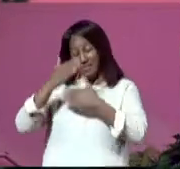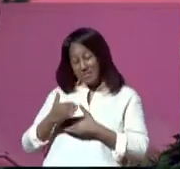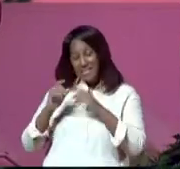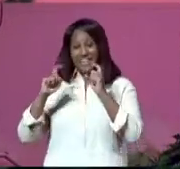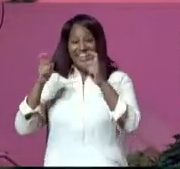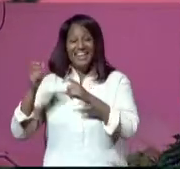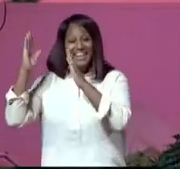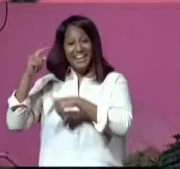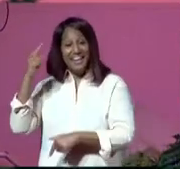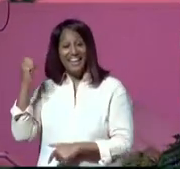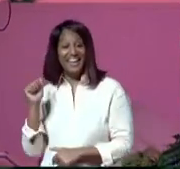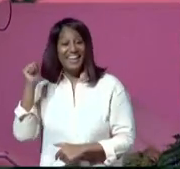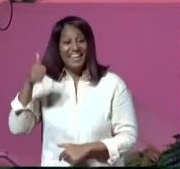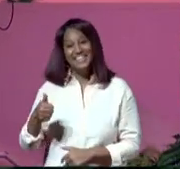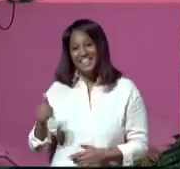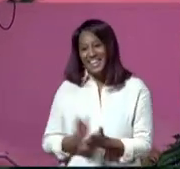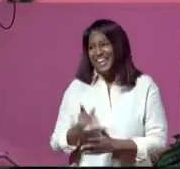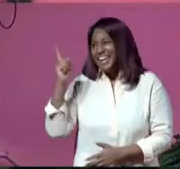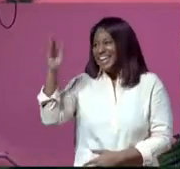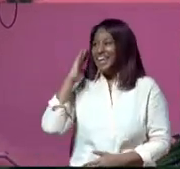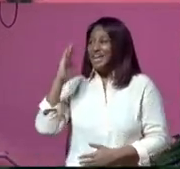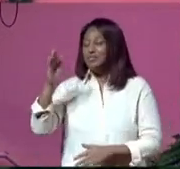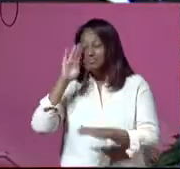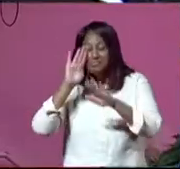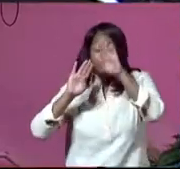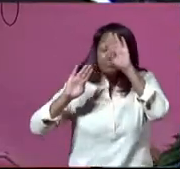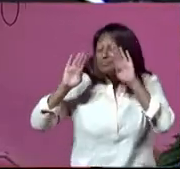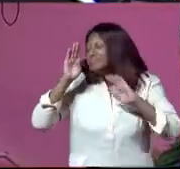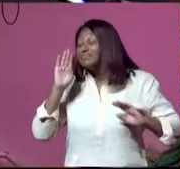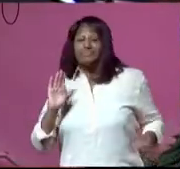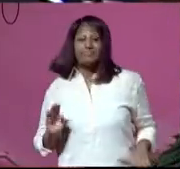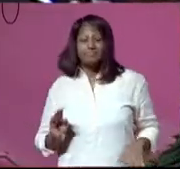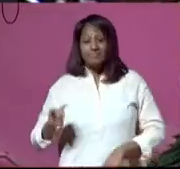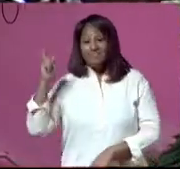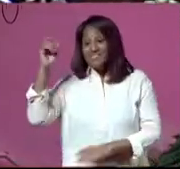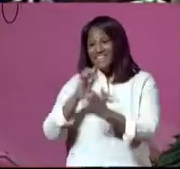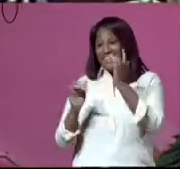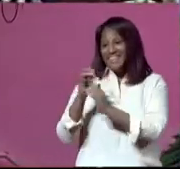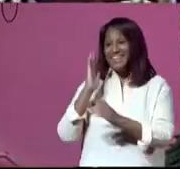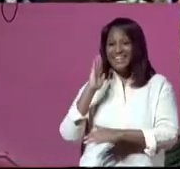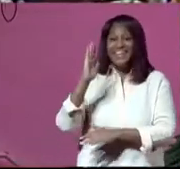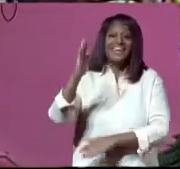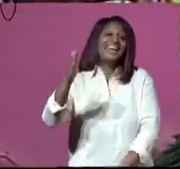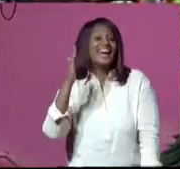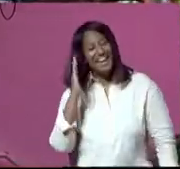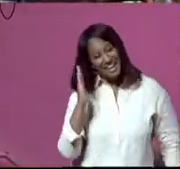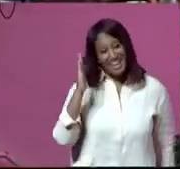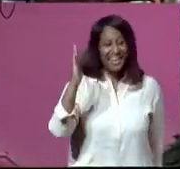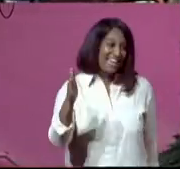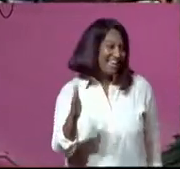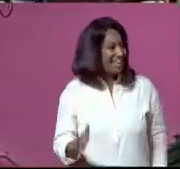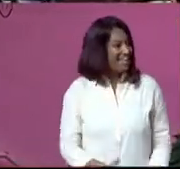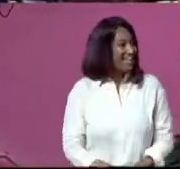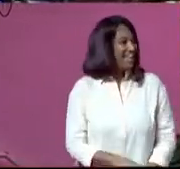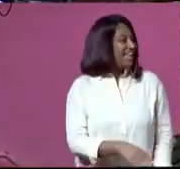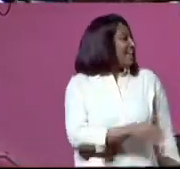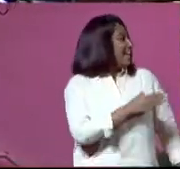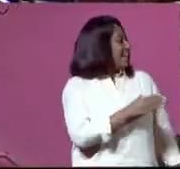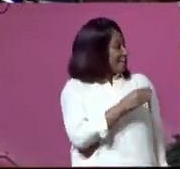hope for tomorrow? Won't he dry your tears? Won't he, won't he, won't he, won't he, won't